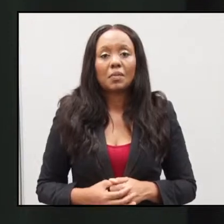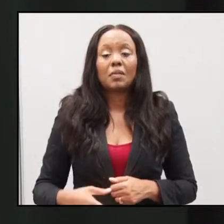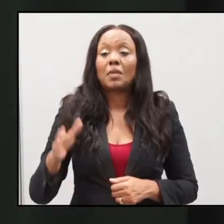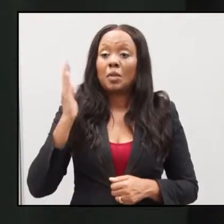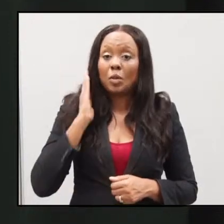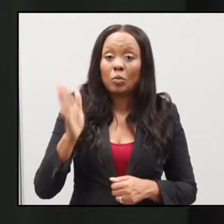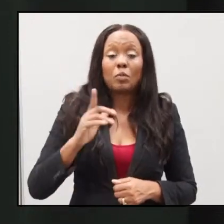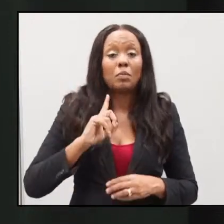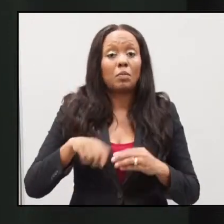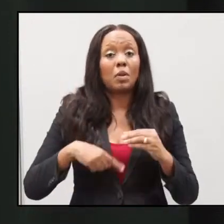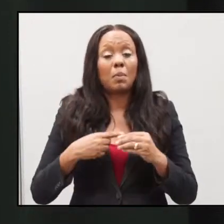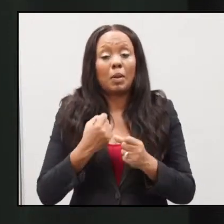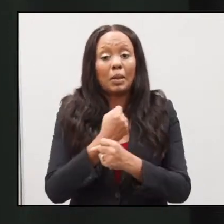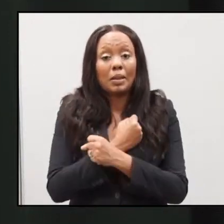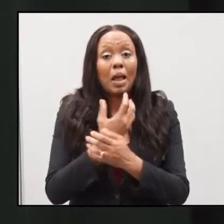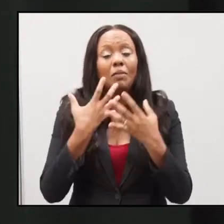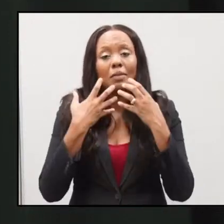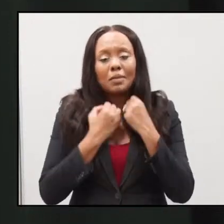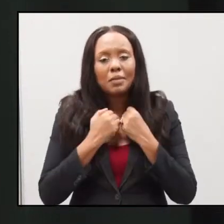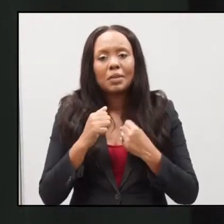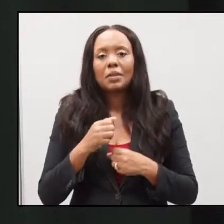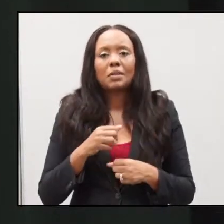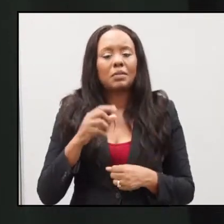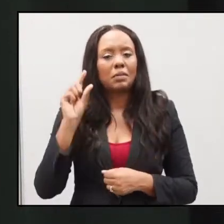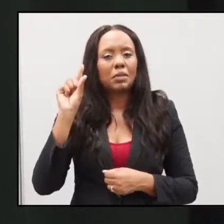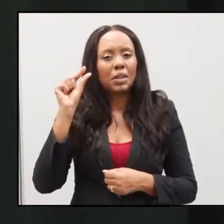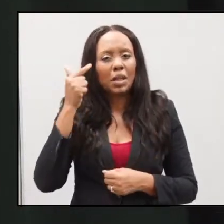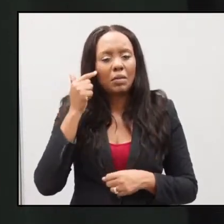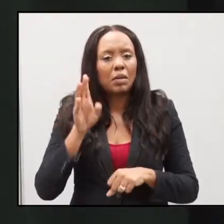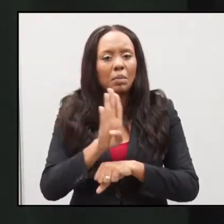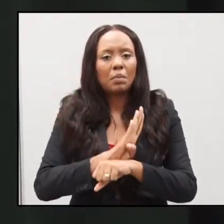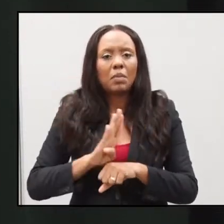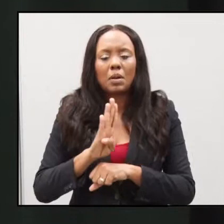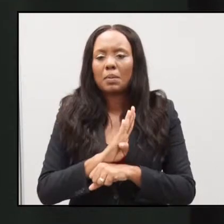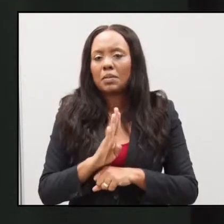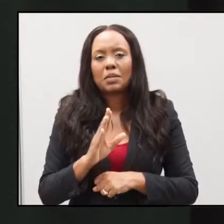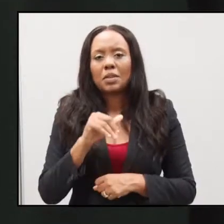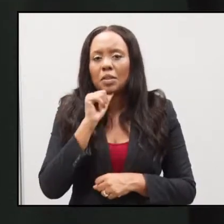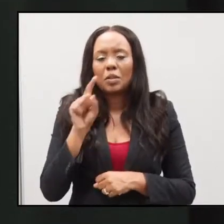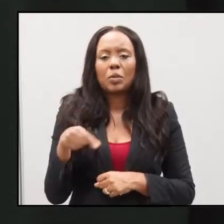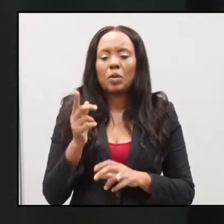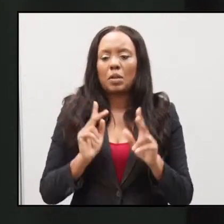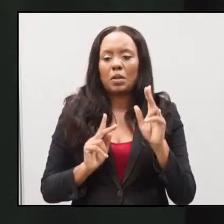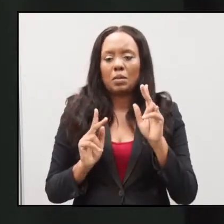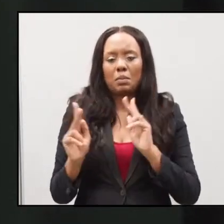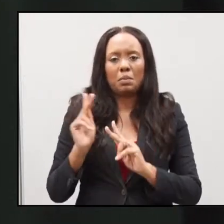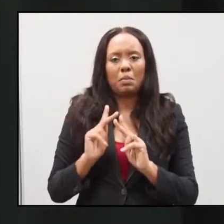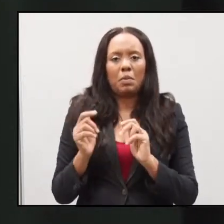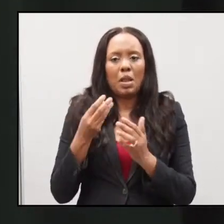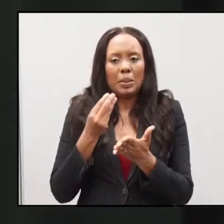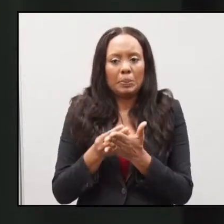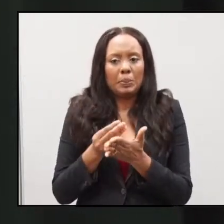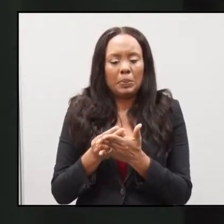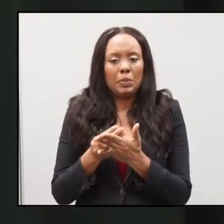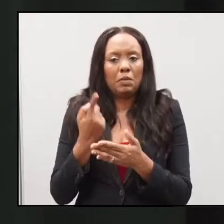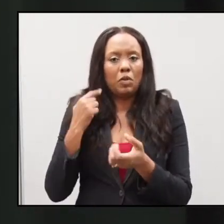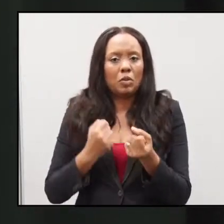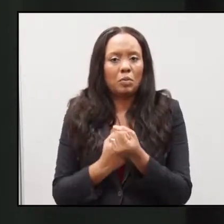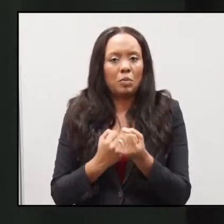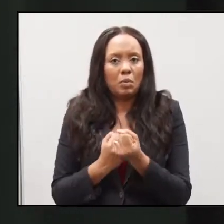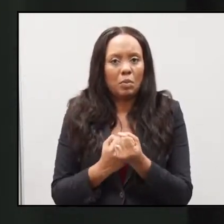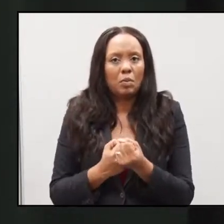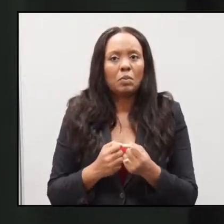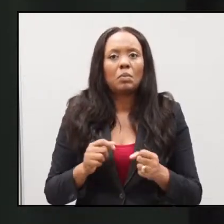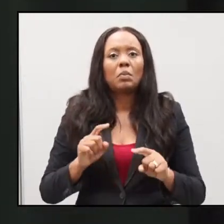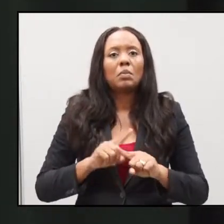be financed by the government of Barbados. We wish we could do all on our own. We cannot, but we have the commitment to